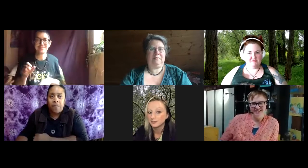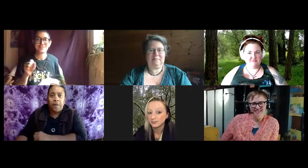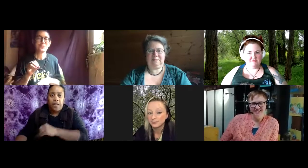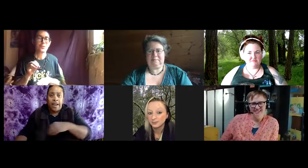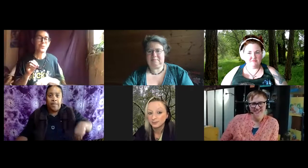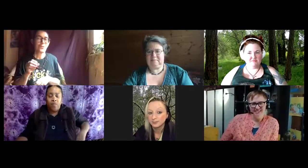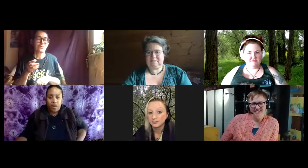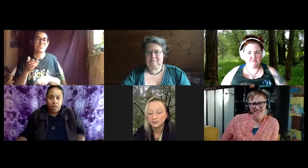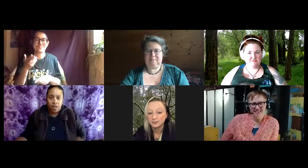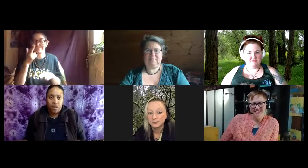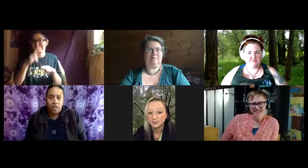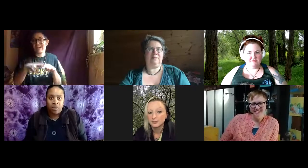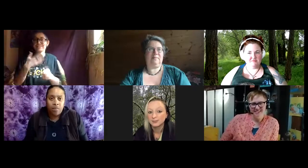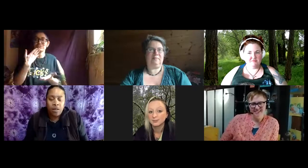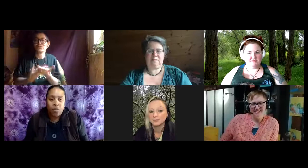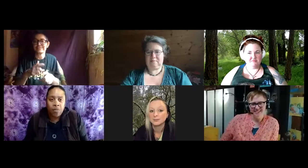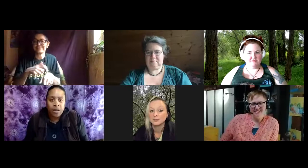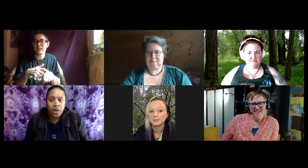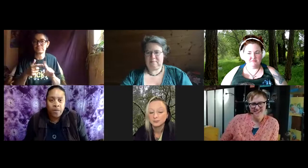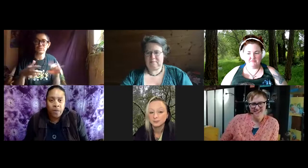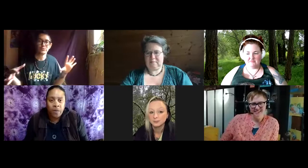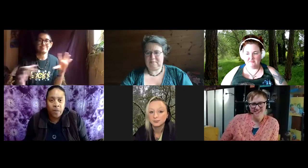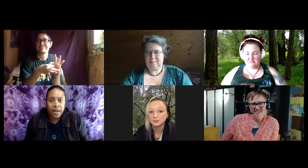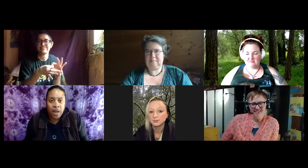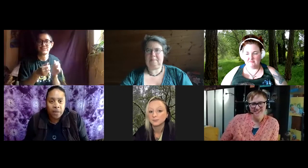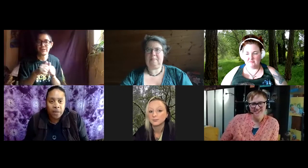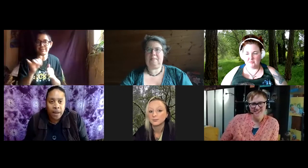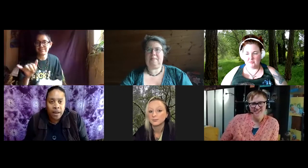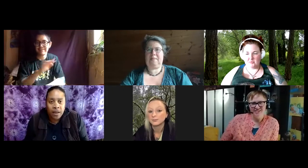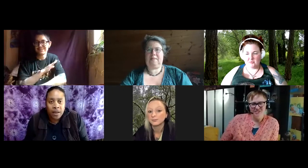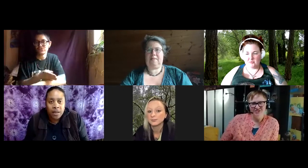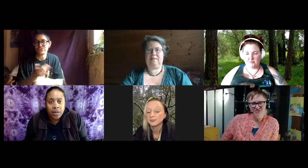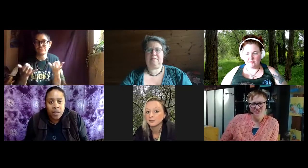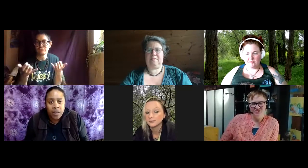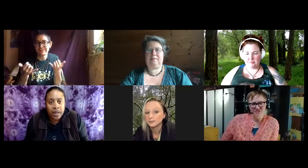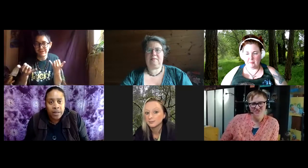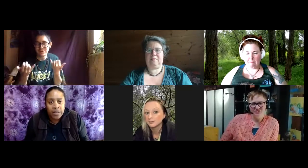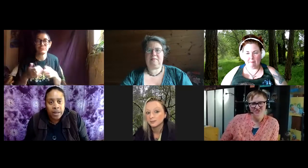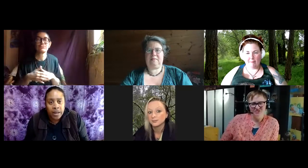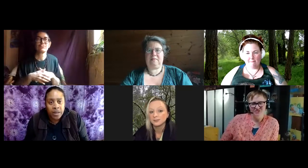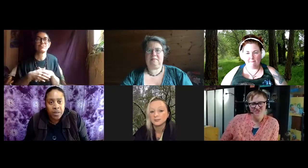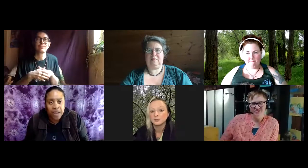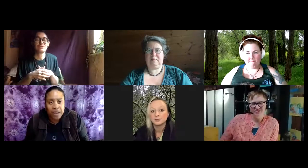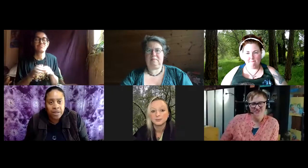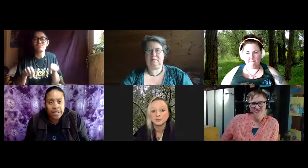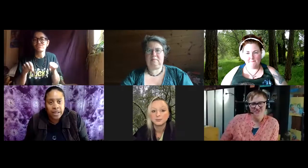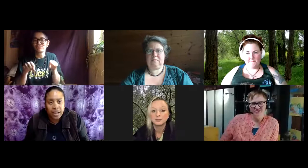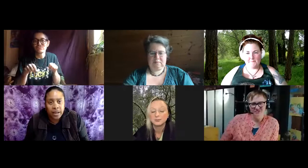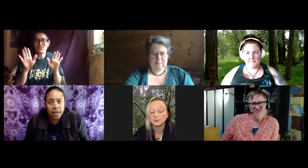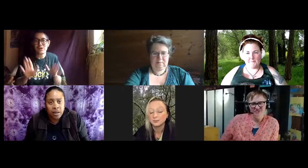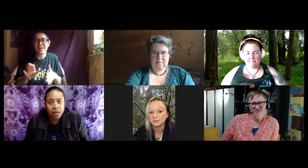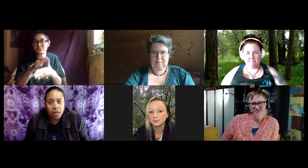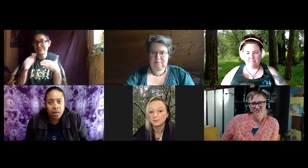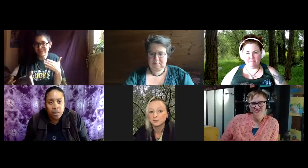they're really active in terms of waking up to play, and so they're connect with that energy